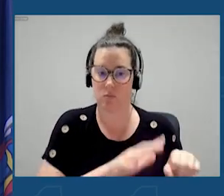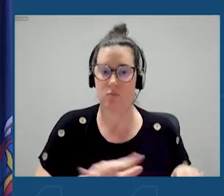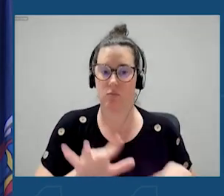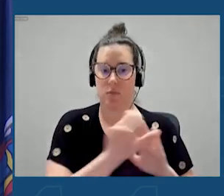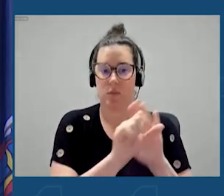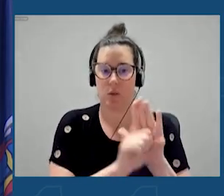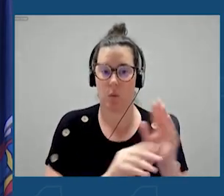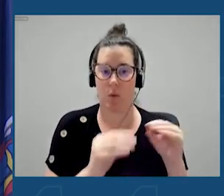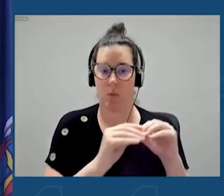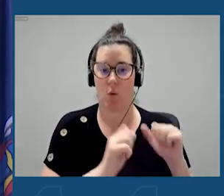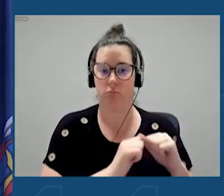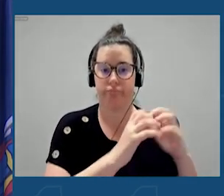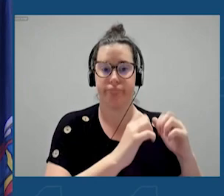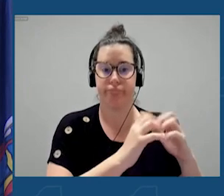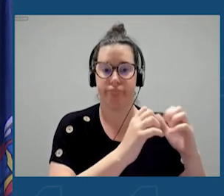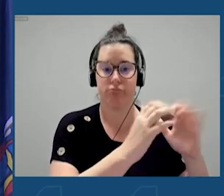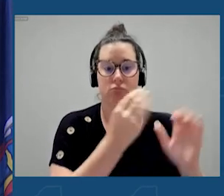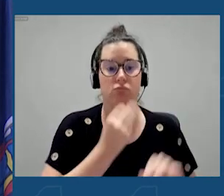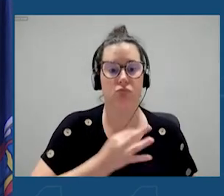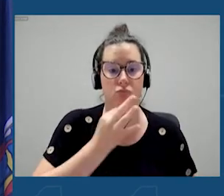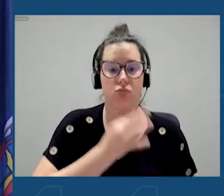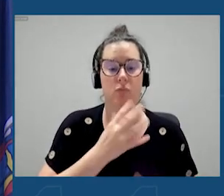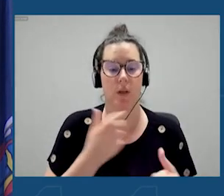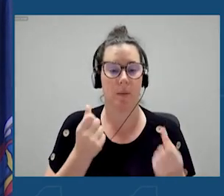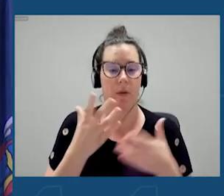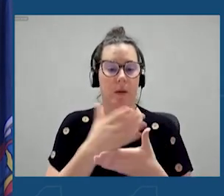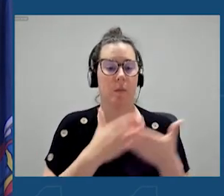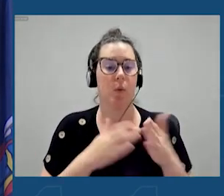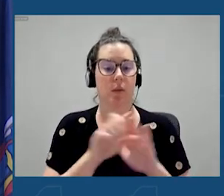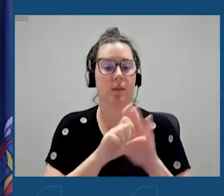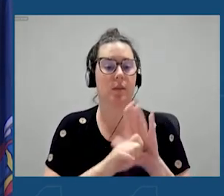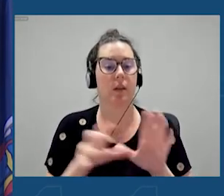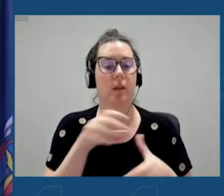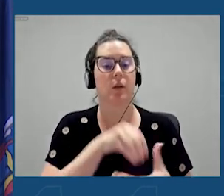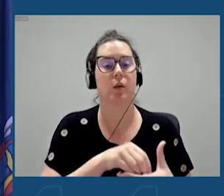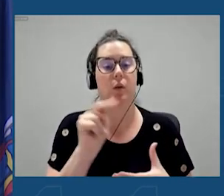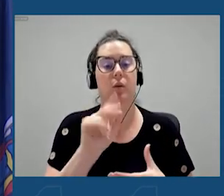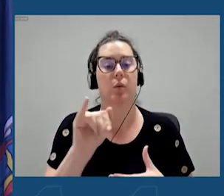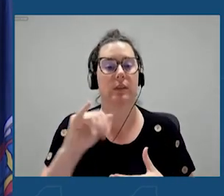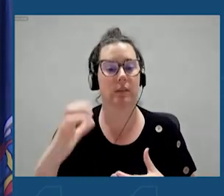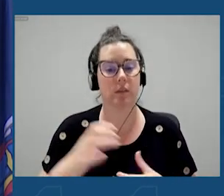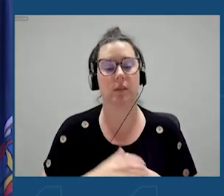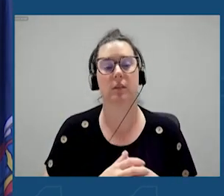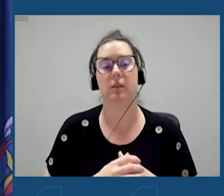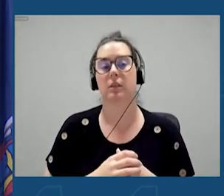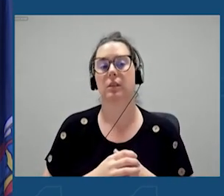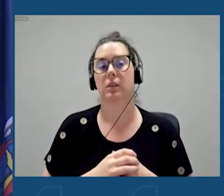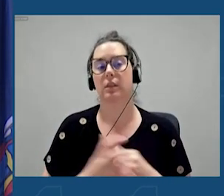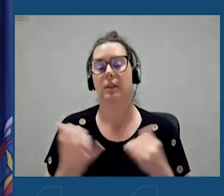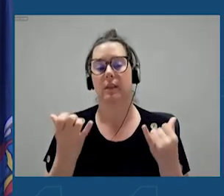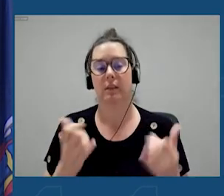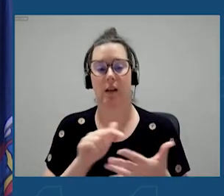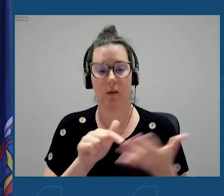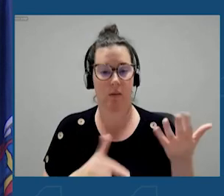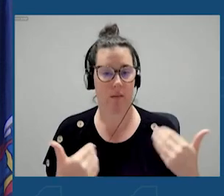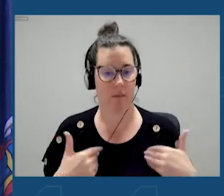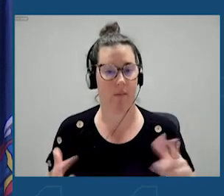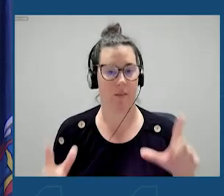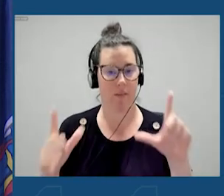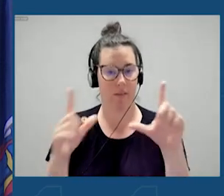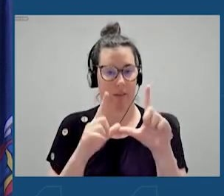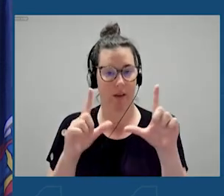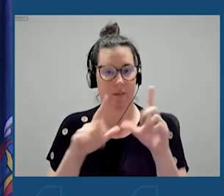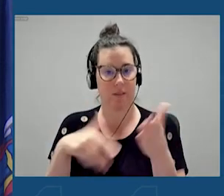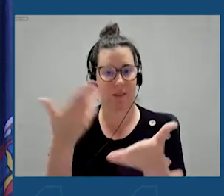way, and in many parts of the state, including New York City, now have licensed cannabis delivery